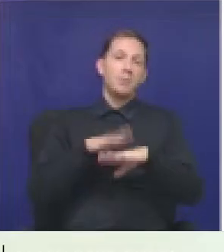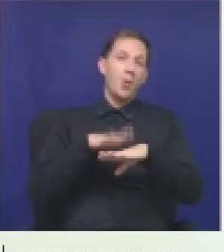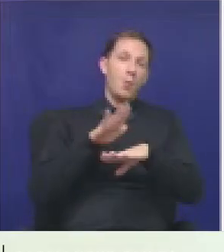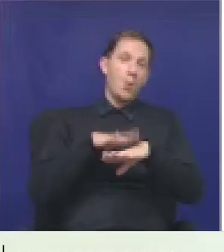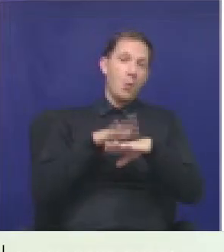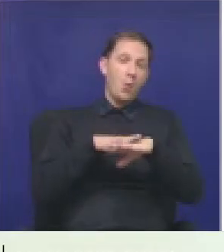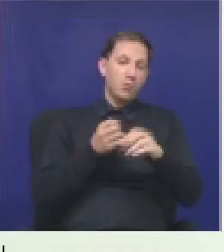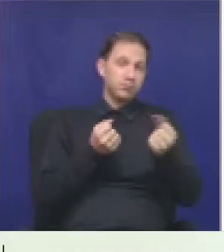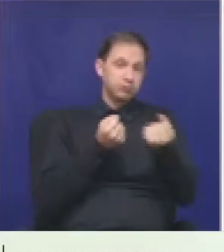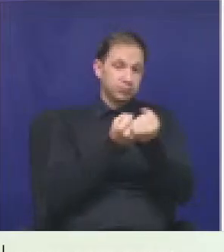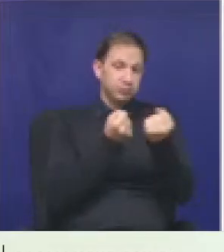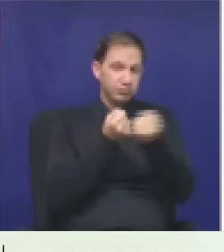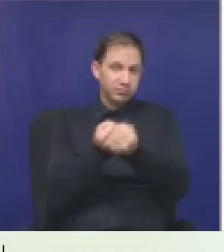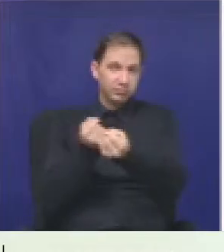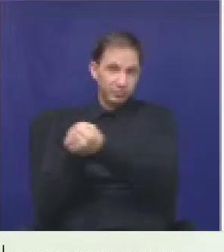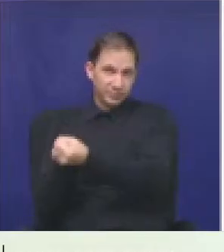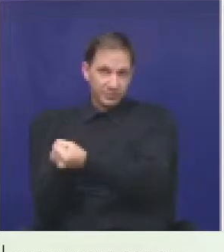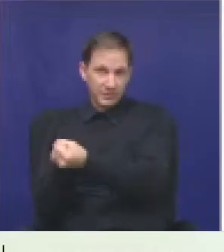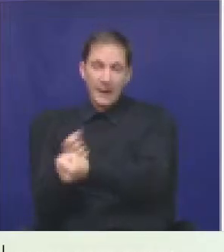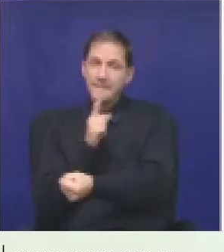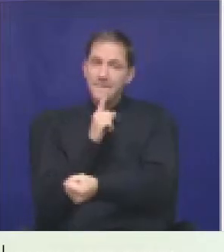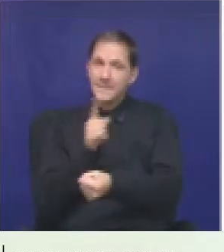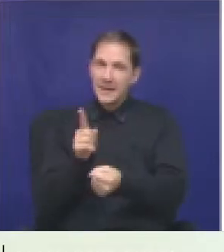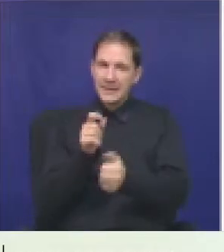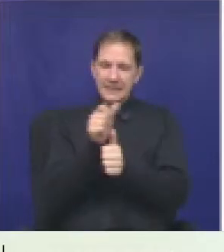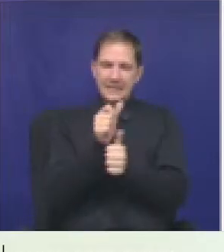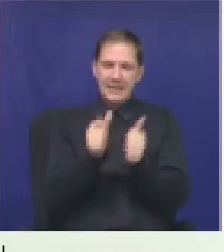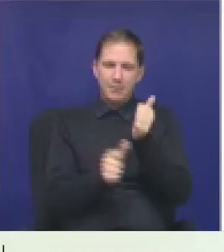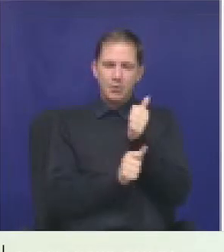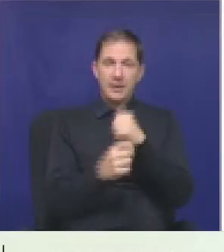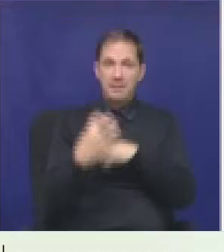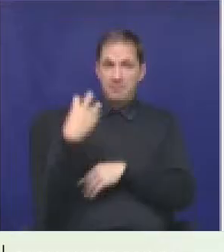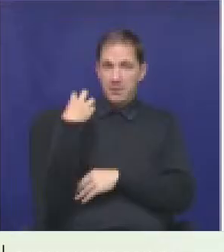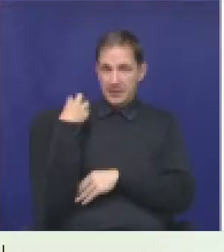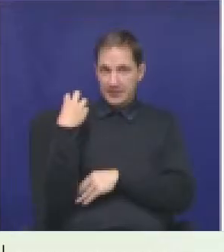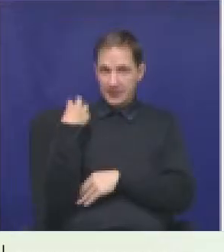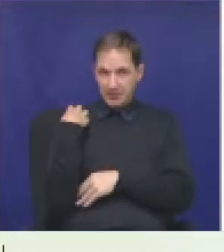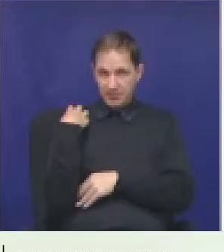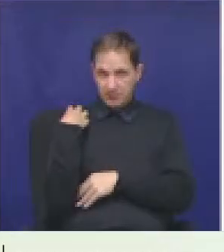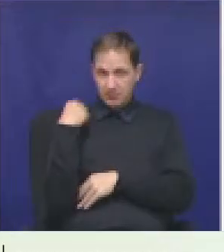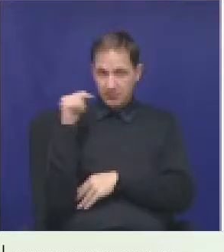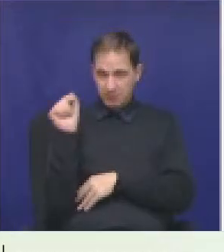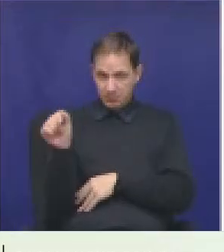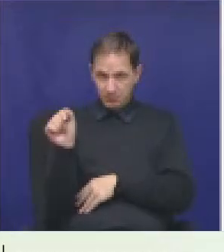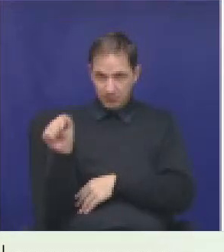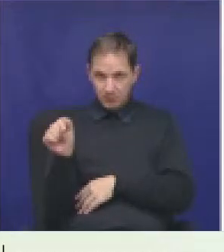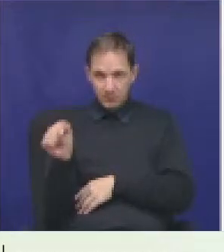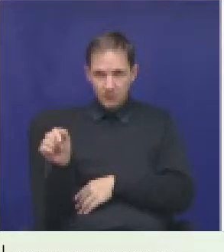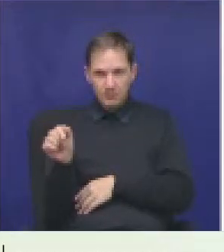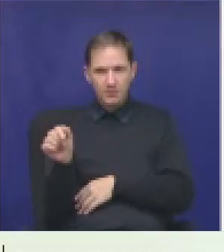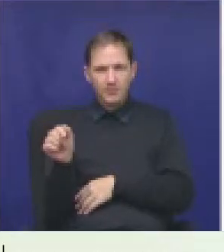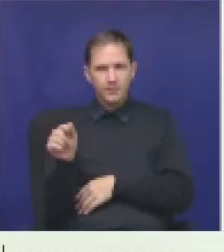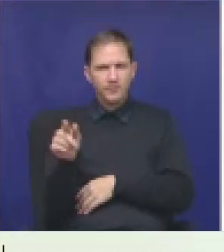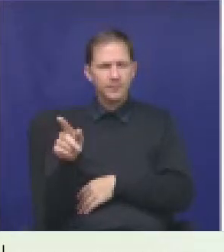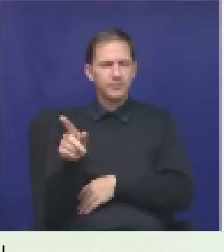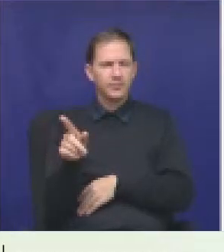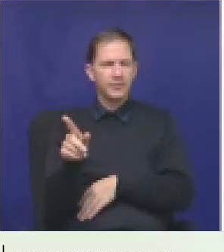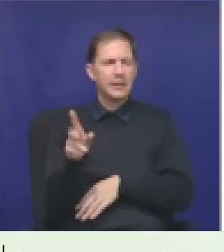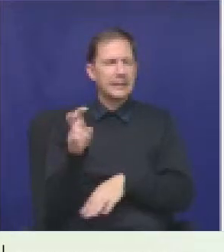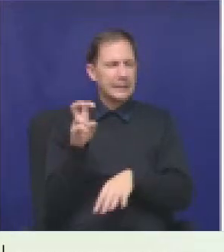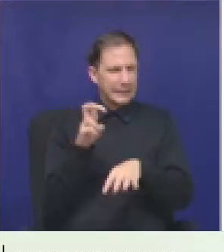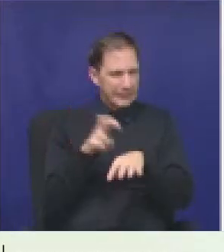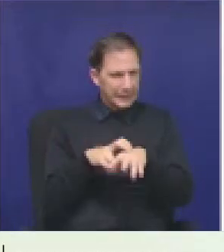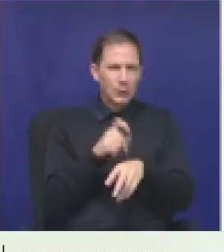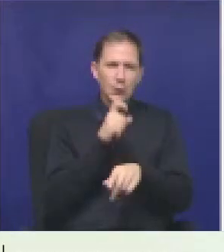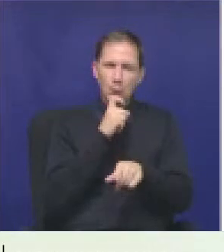aspect. But as the Deputy Minister indicated, stats can and should save